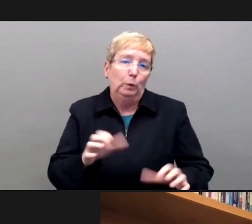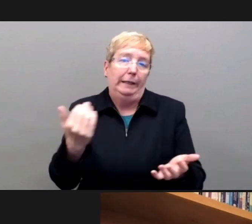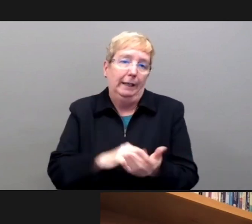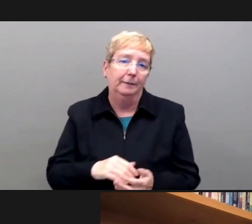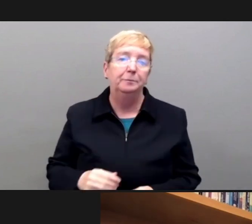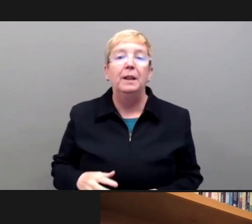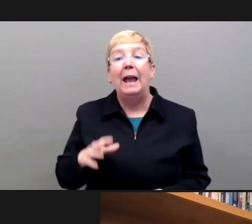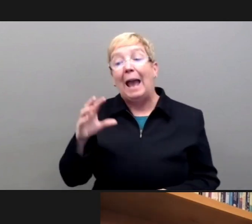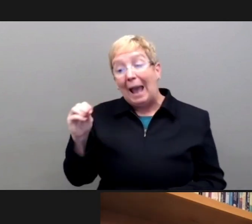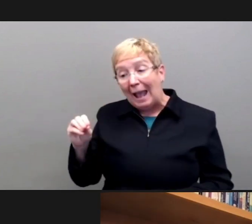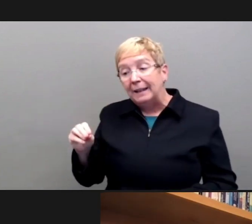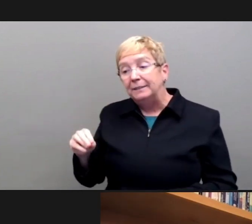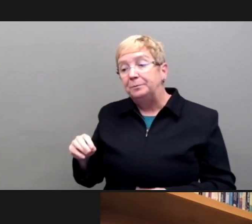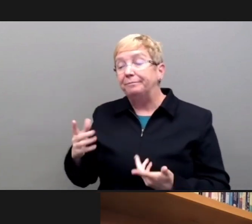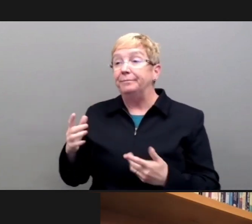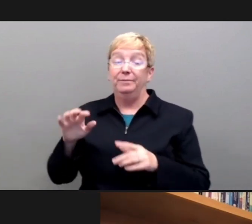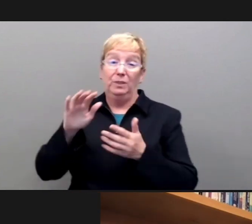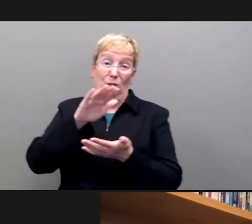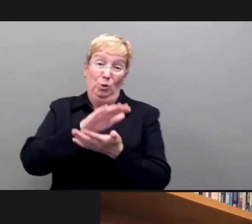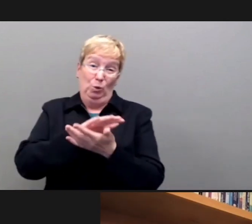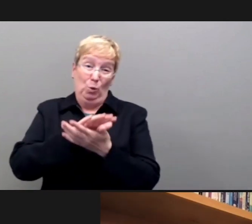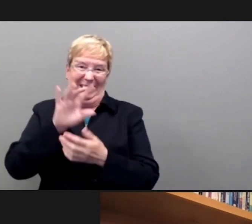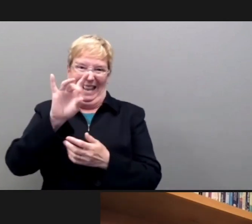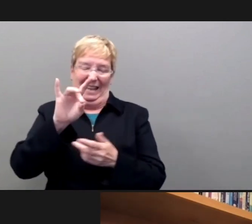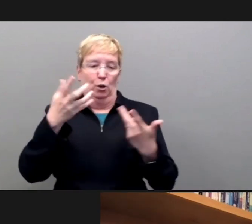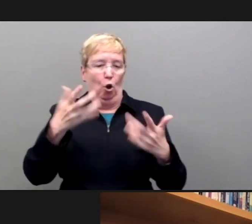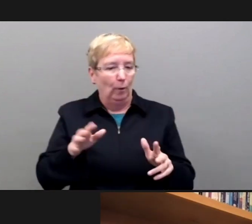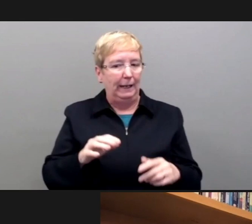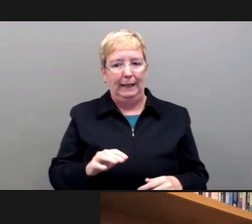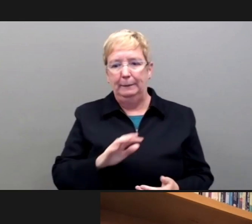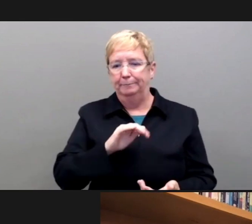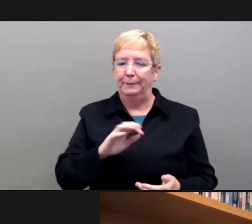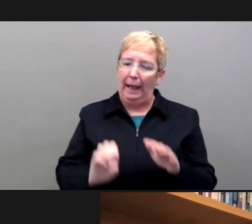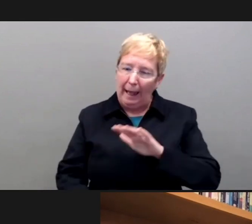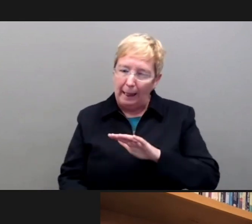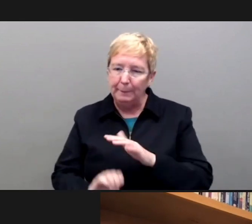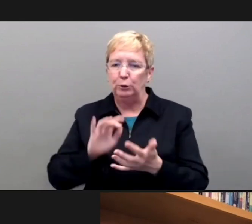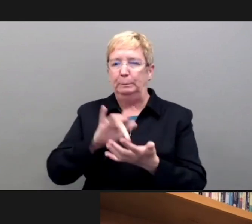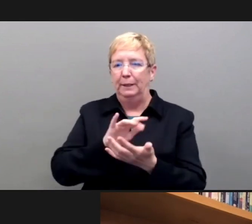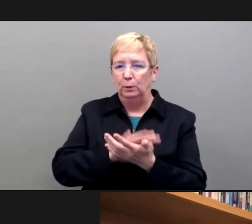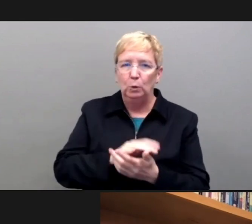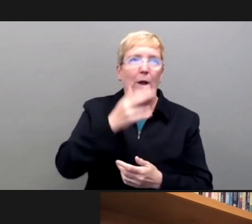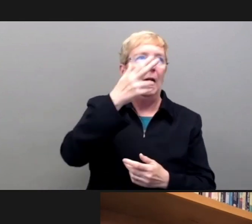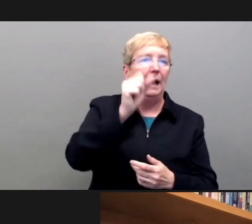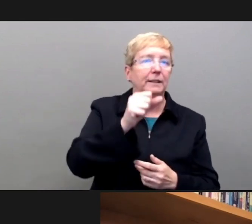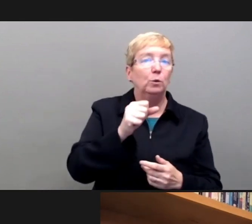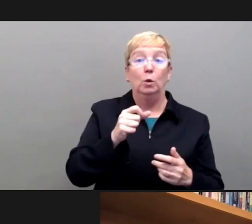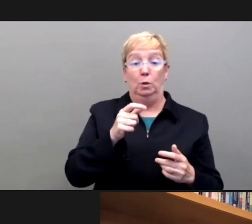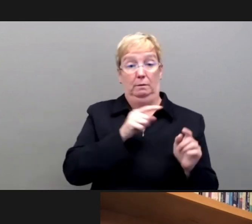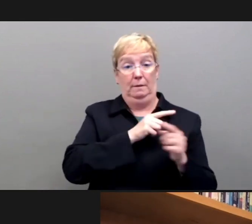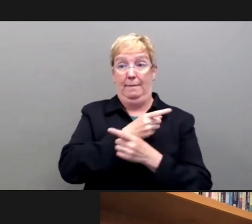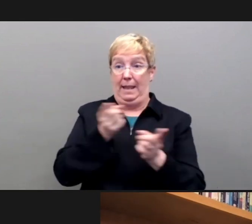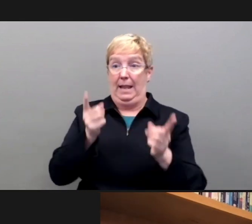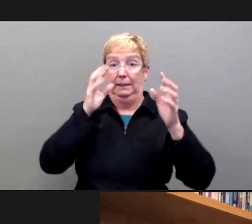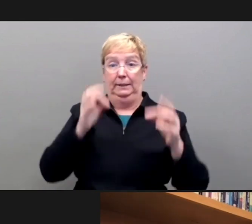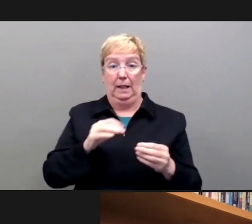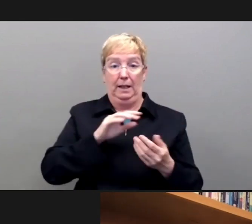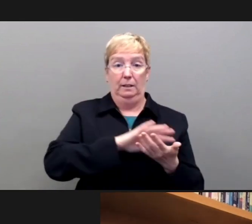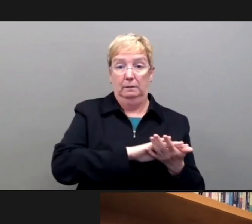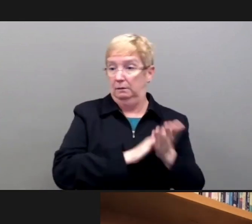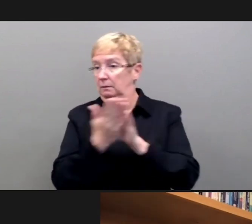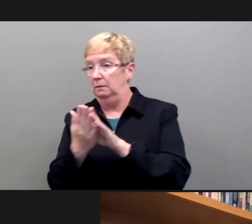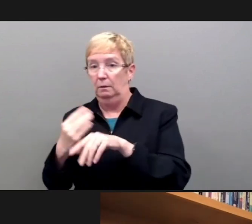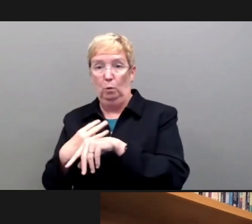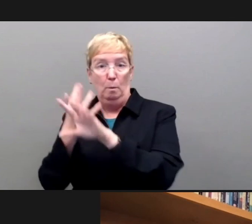has included a variety, right? Mid schools, high schools, elementary schools, they've made the decision on their own because of COVID cases to go